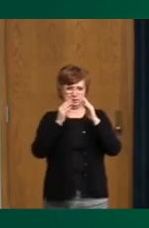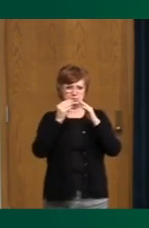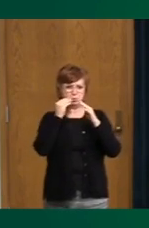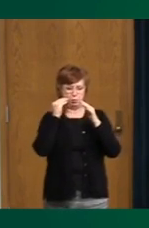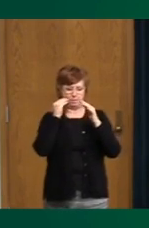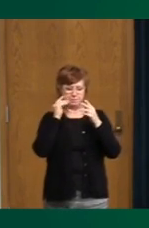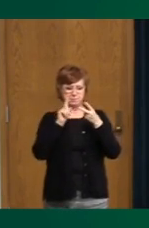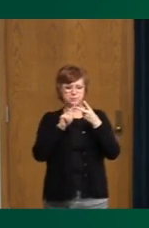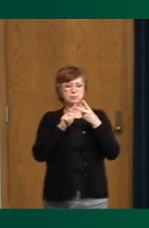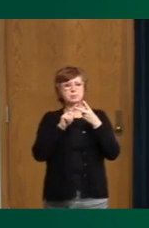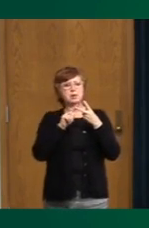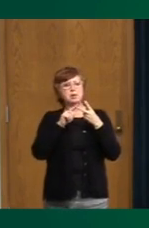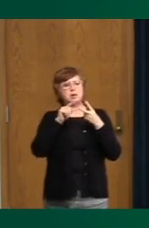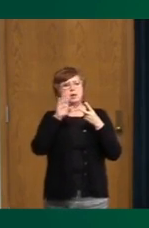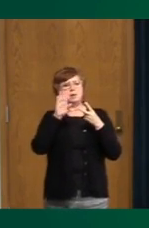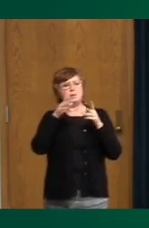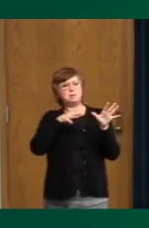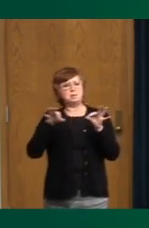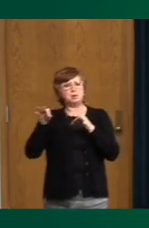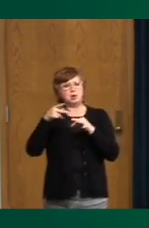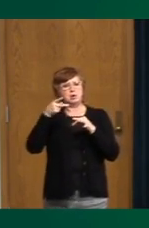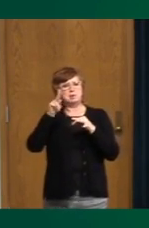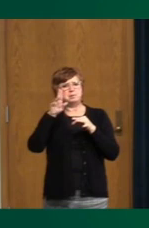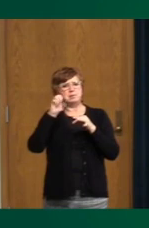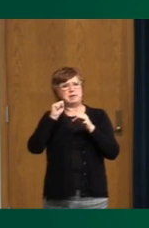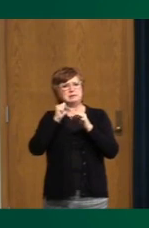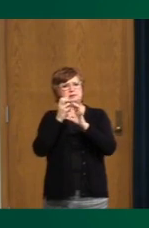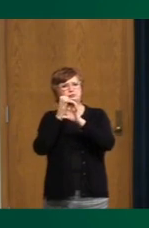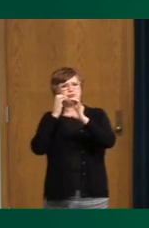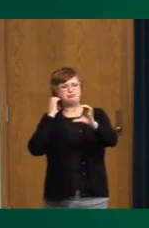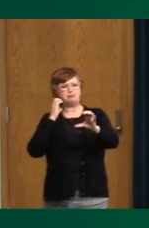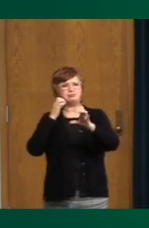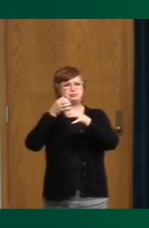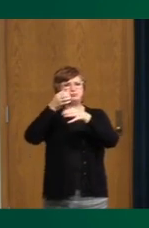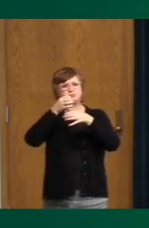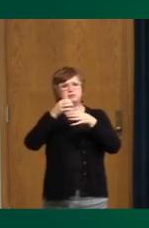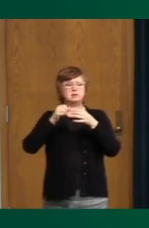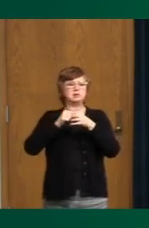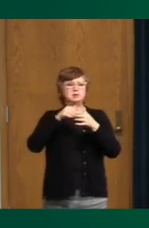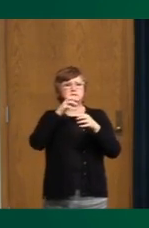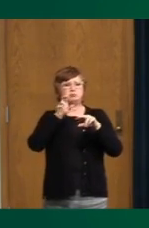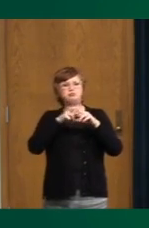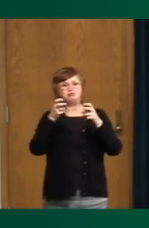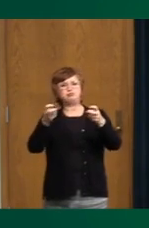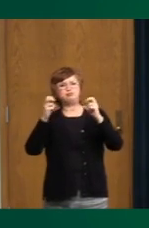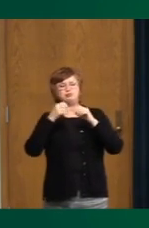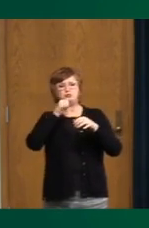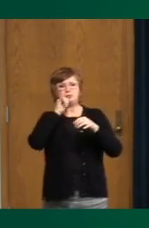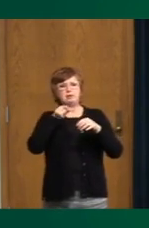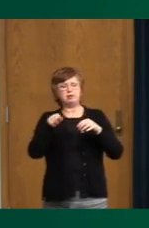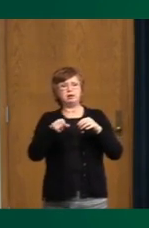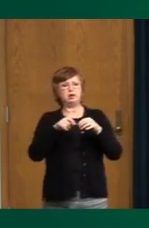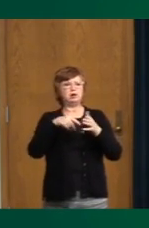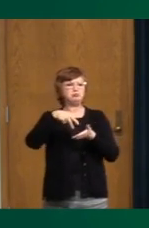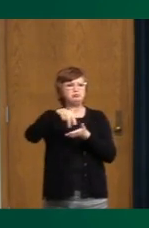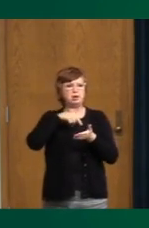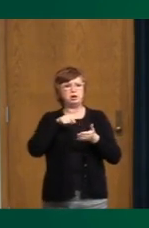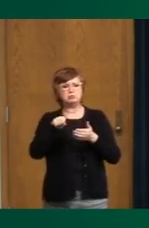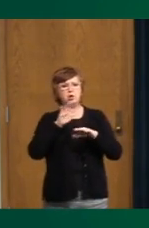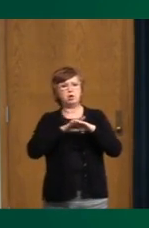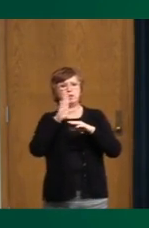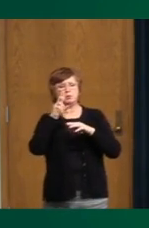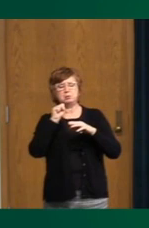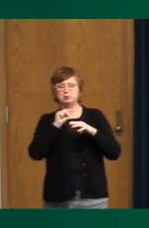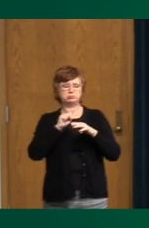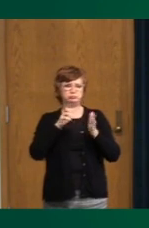Entertainment transportation, such as party buses and group limos, are no longer permitted to operate. And in the next few days, we'll be consulting